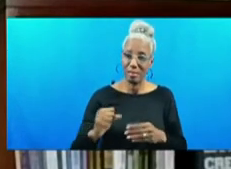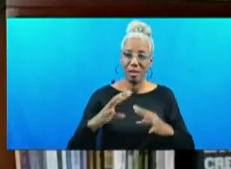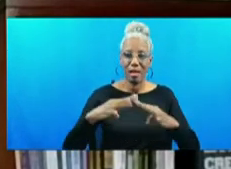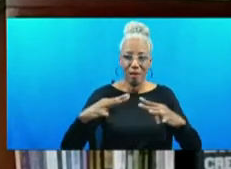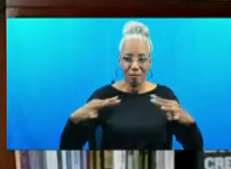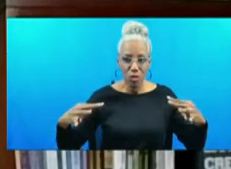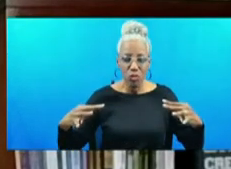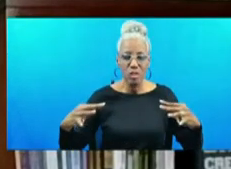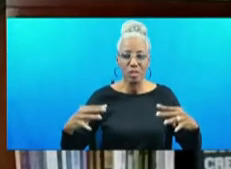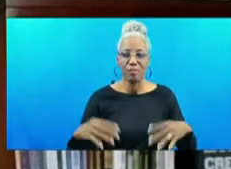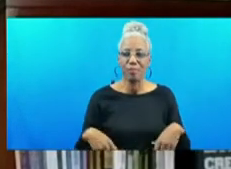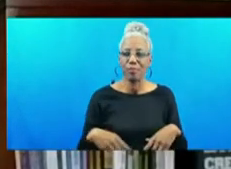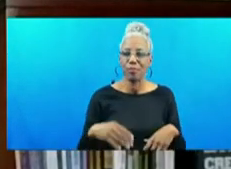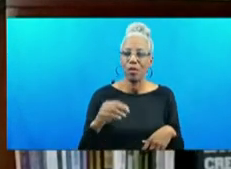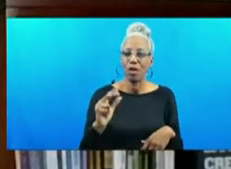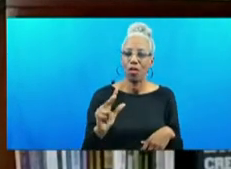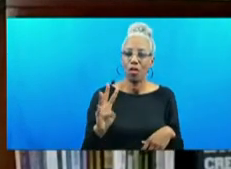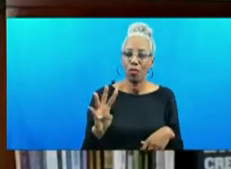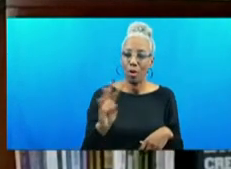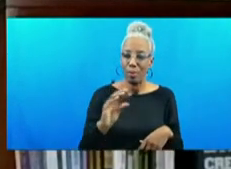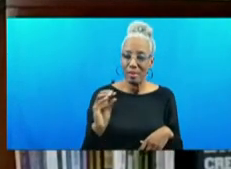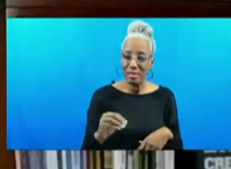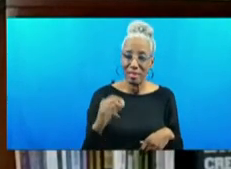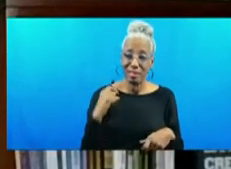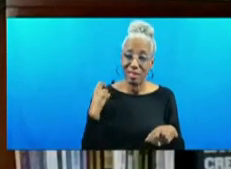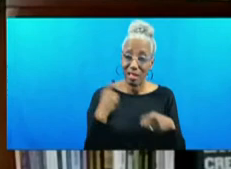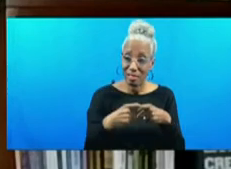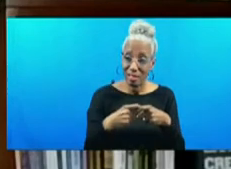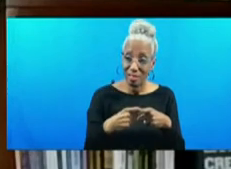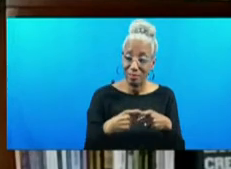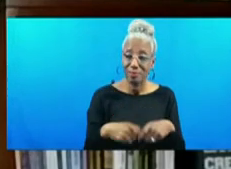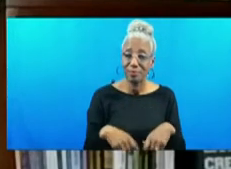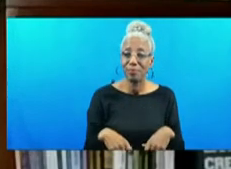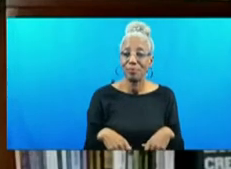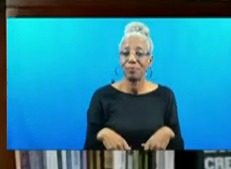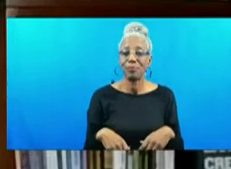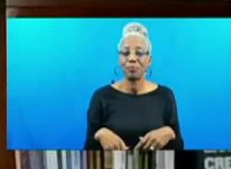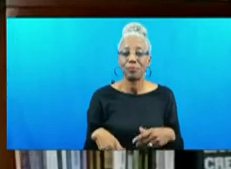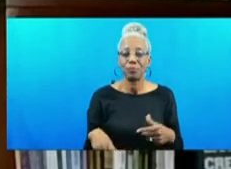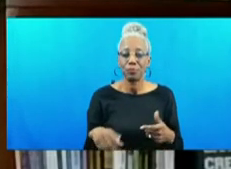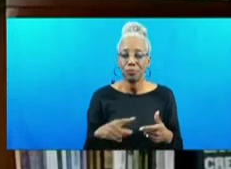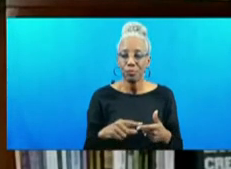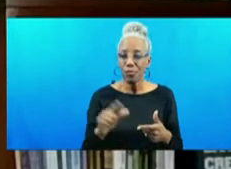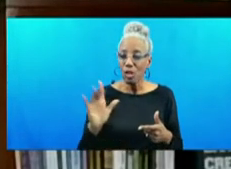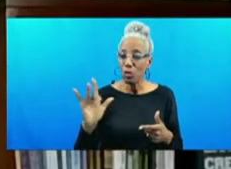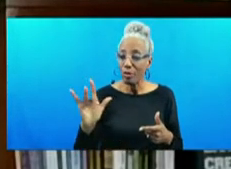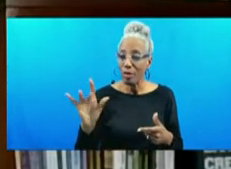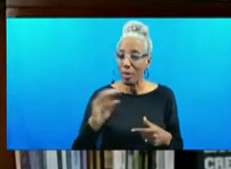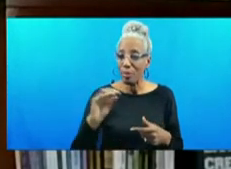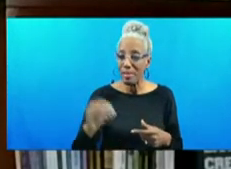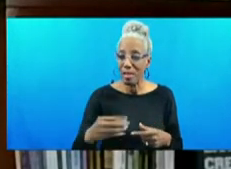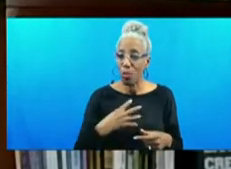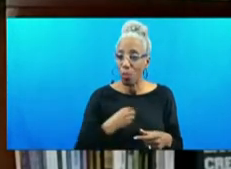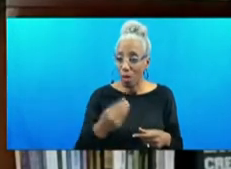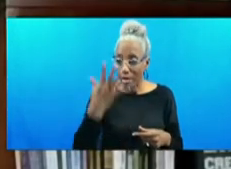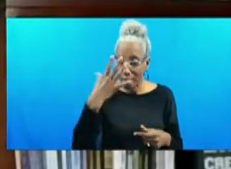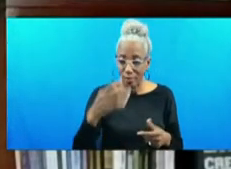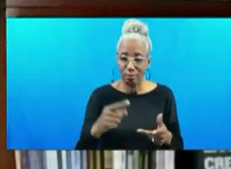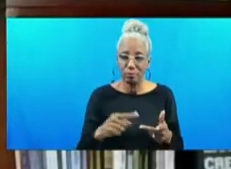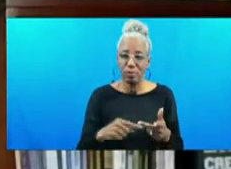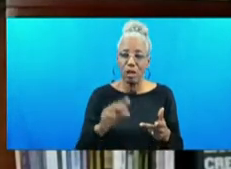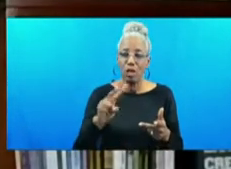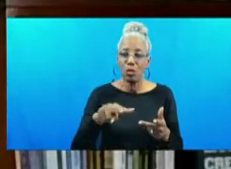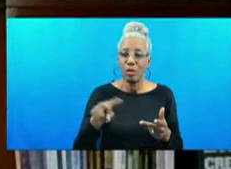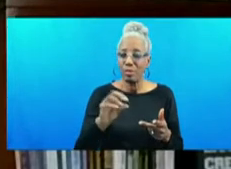34% of our students are Latino, Latinx students, 25% are white, 22% of our students are